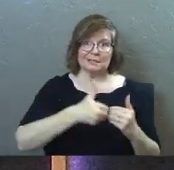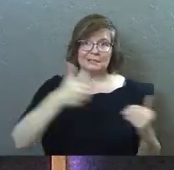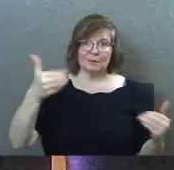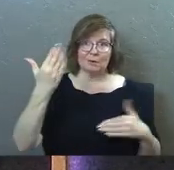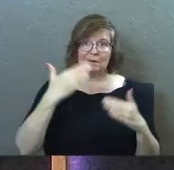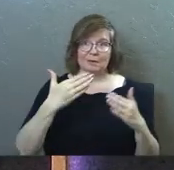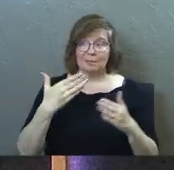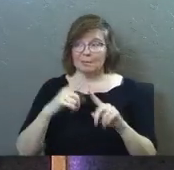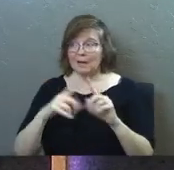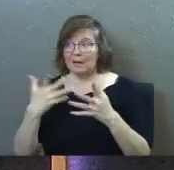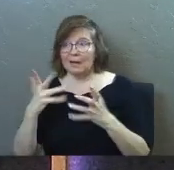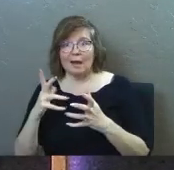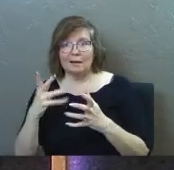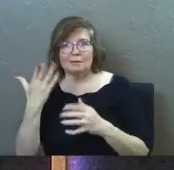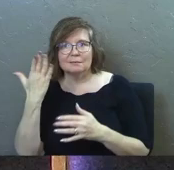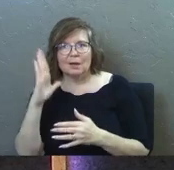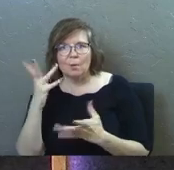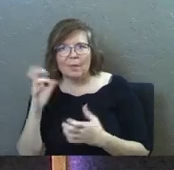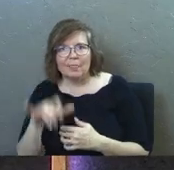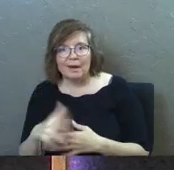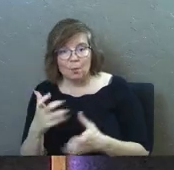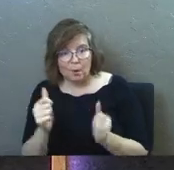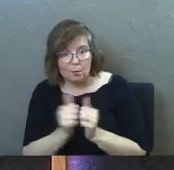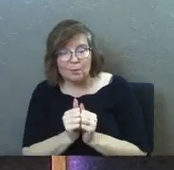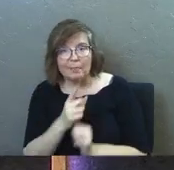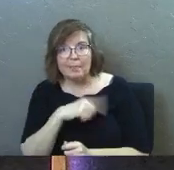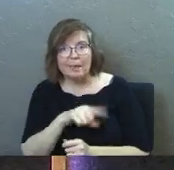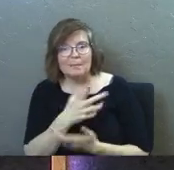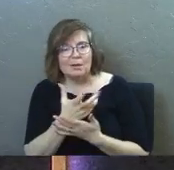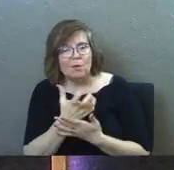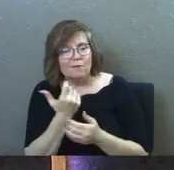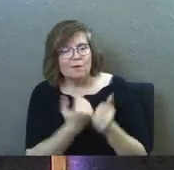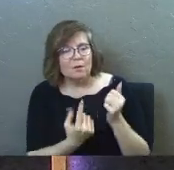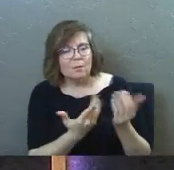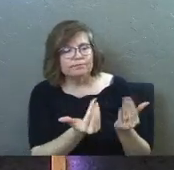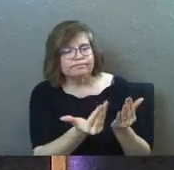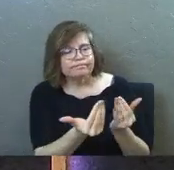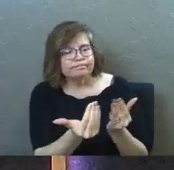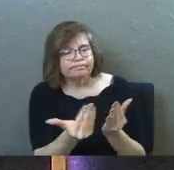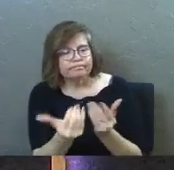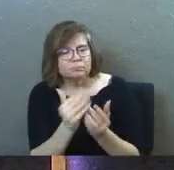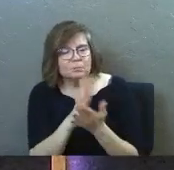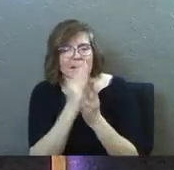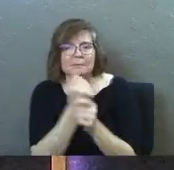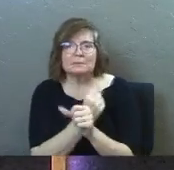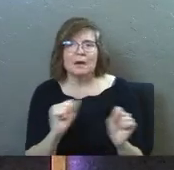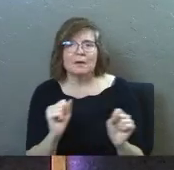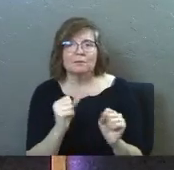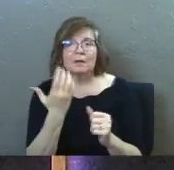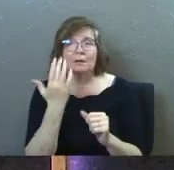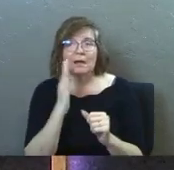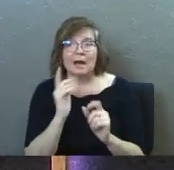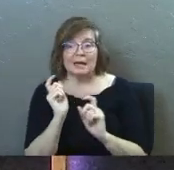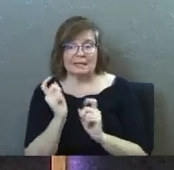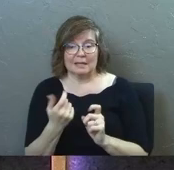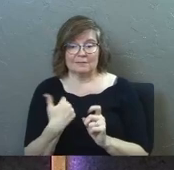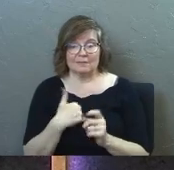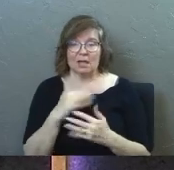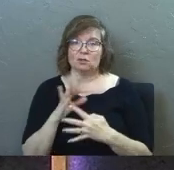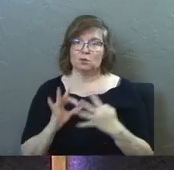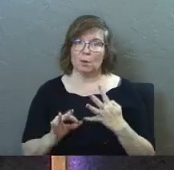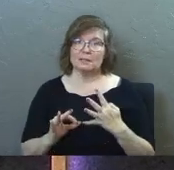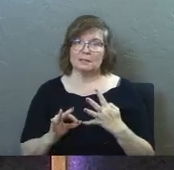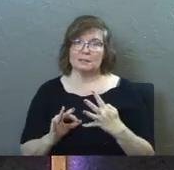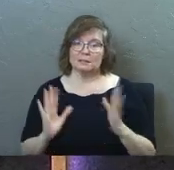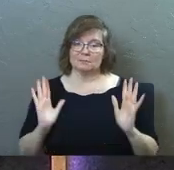though God doesn't want that for anybody? Even though God longs for every single person to get saved, God gives us